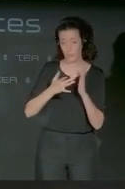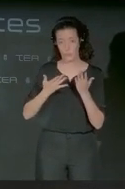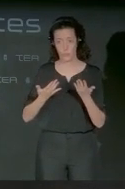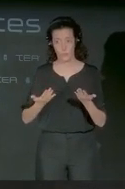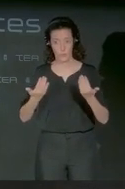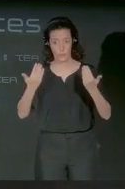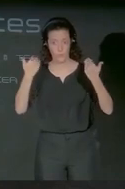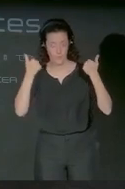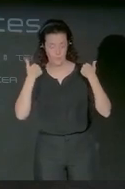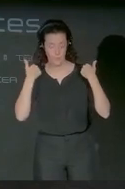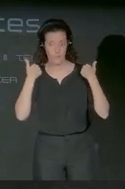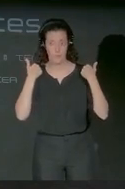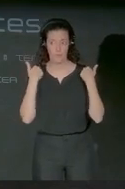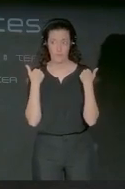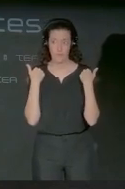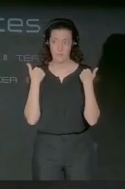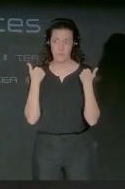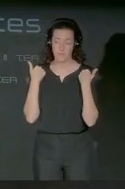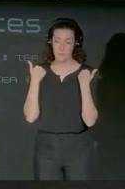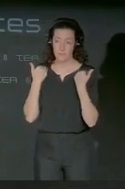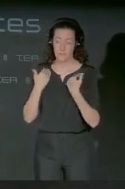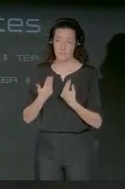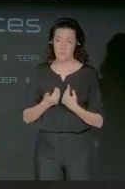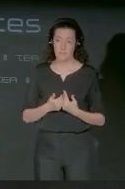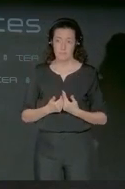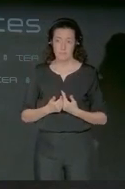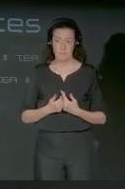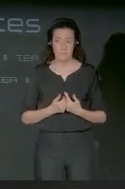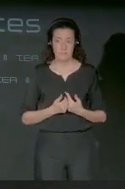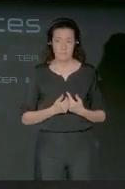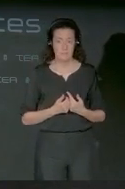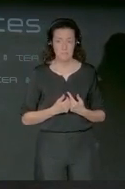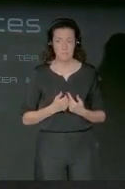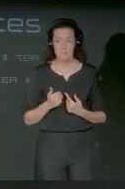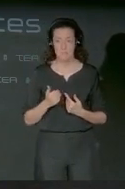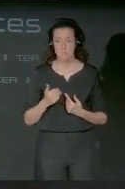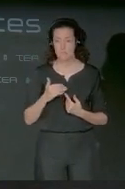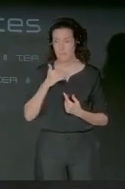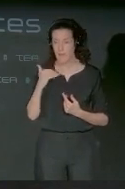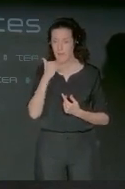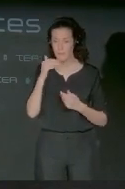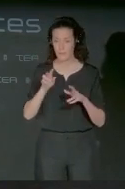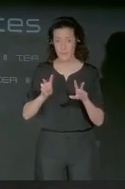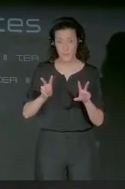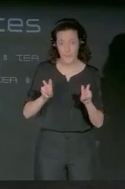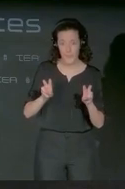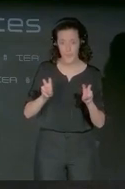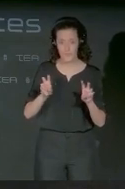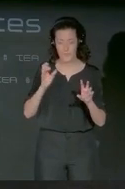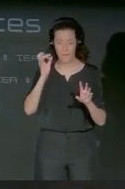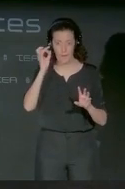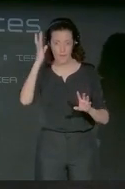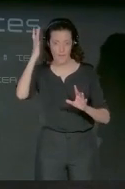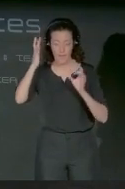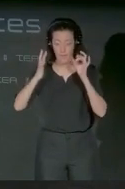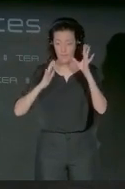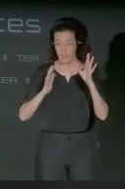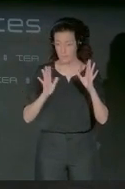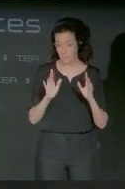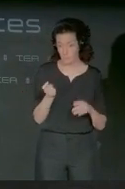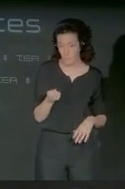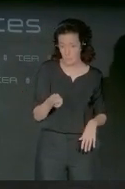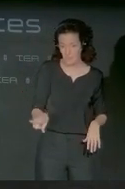inventing something new, inventing new something out of the hat, but there are